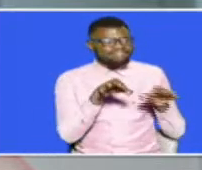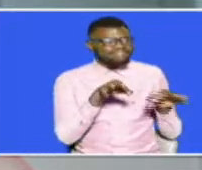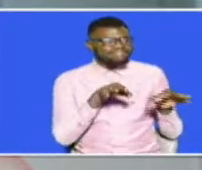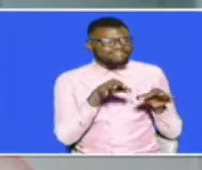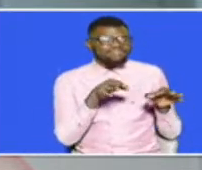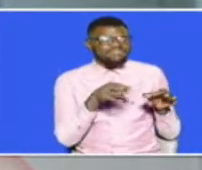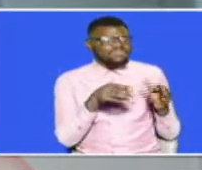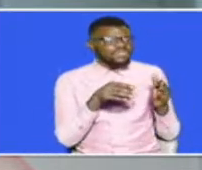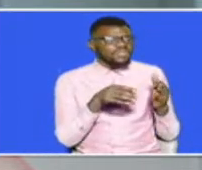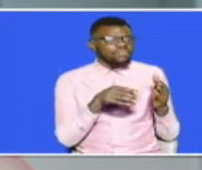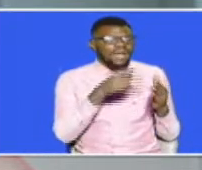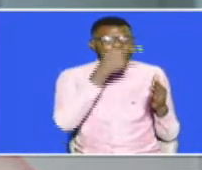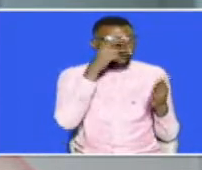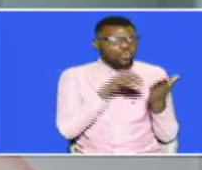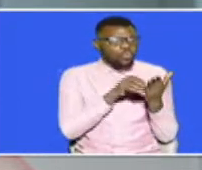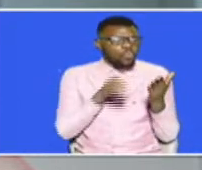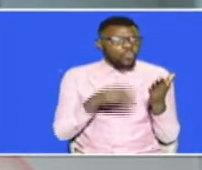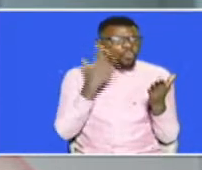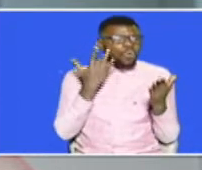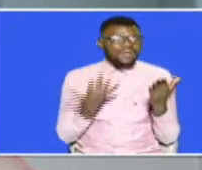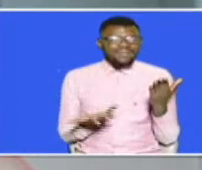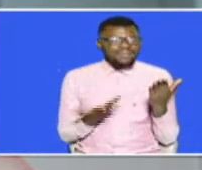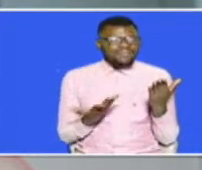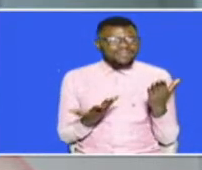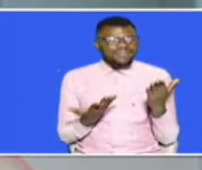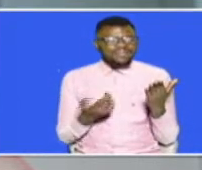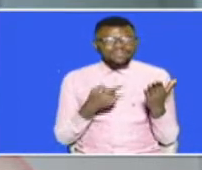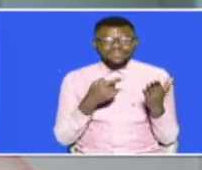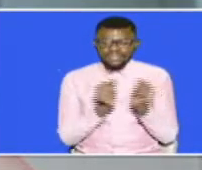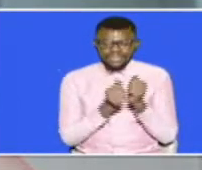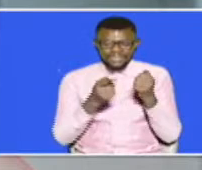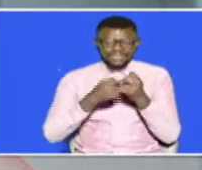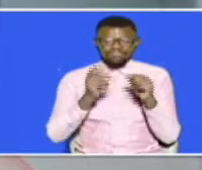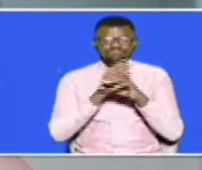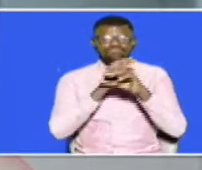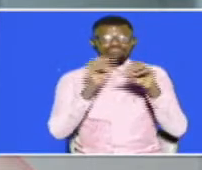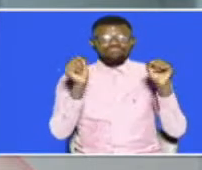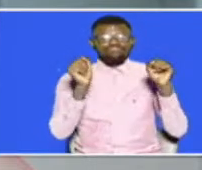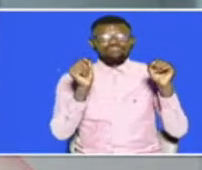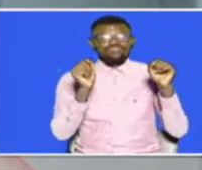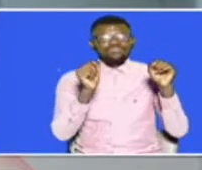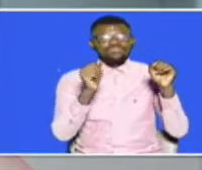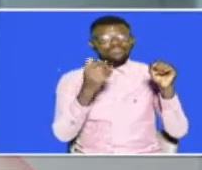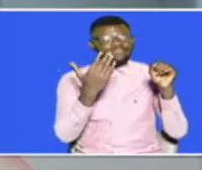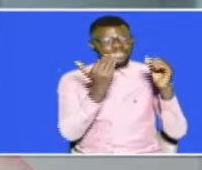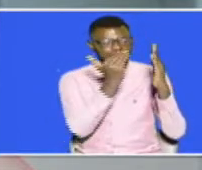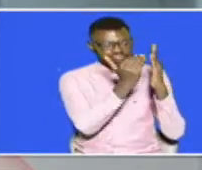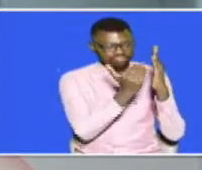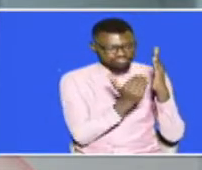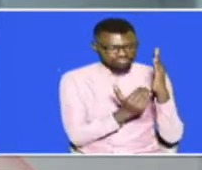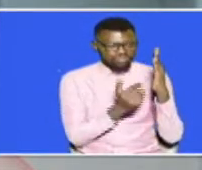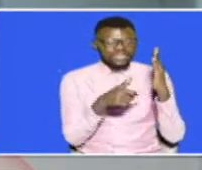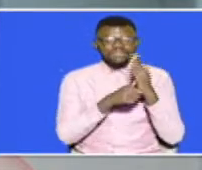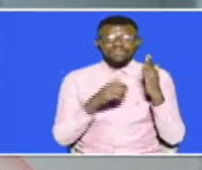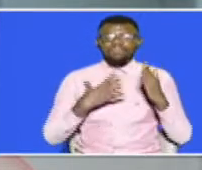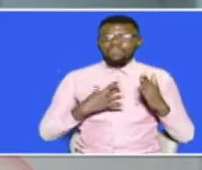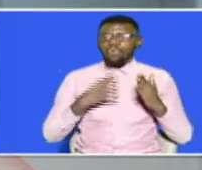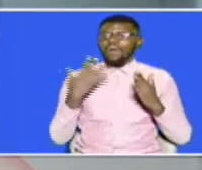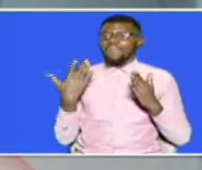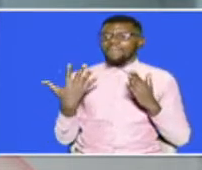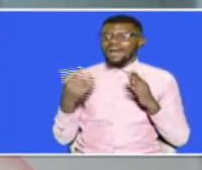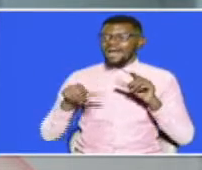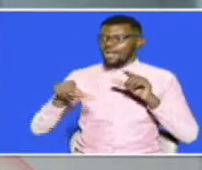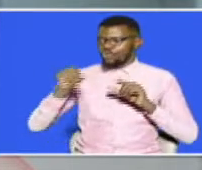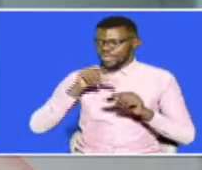stop Kalonzo on a technicality after it released a list of 16 presidential aspirants who will present their nomination papers